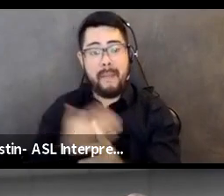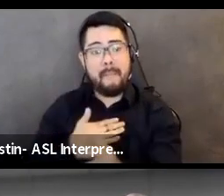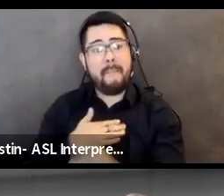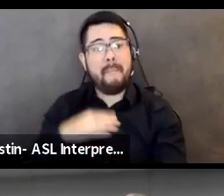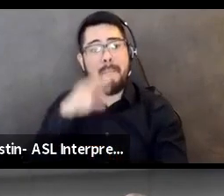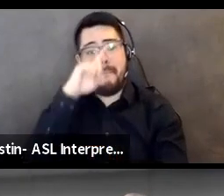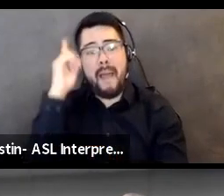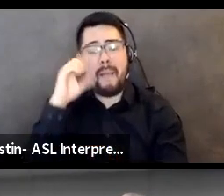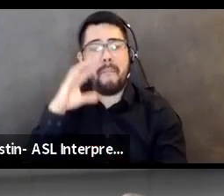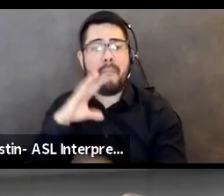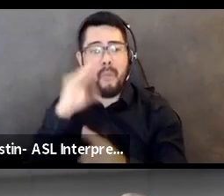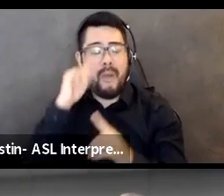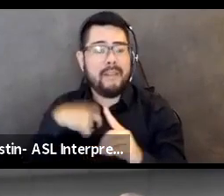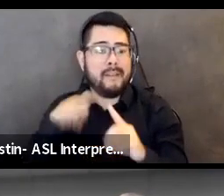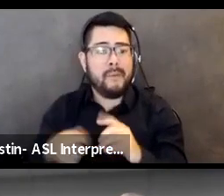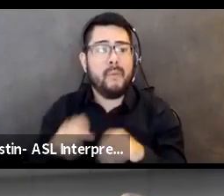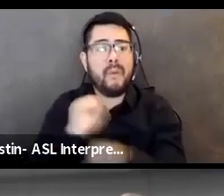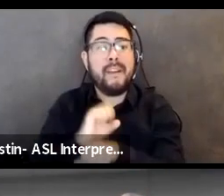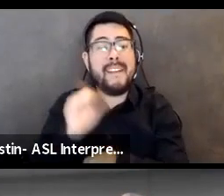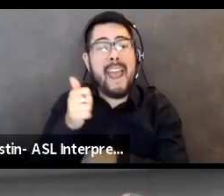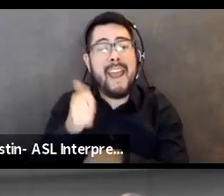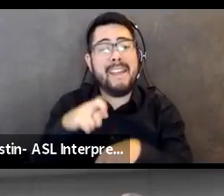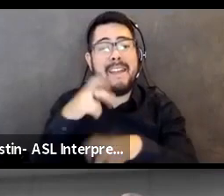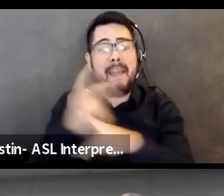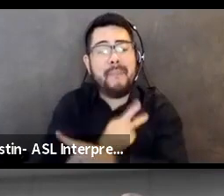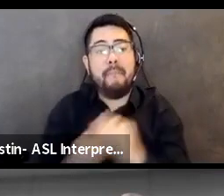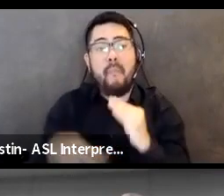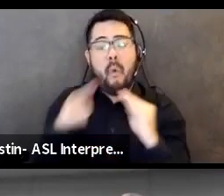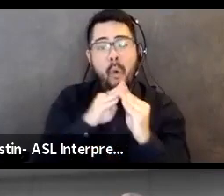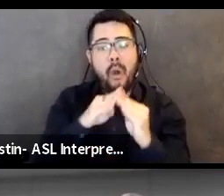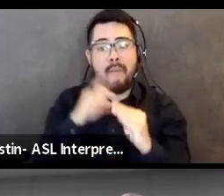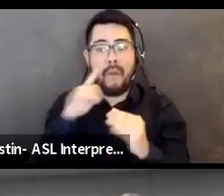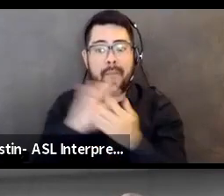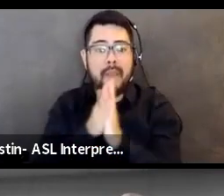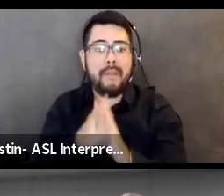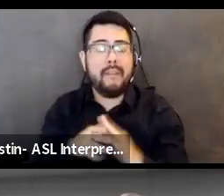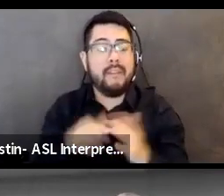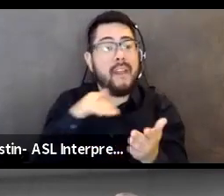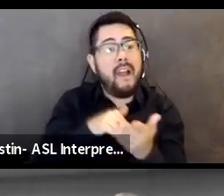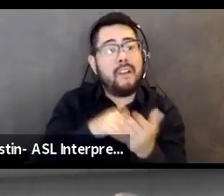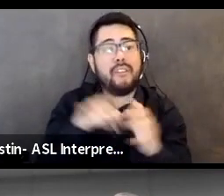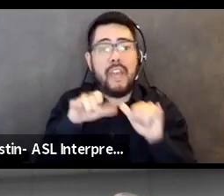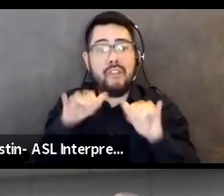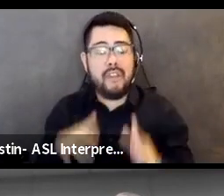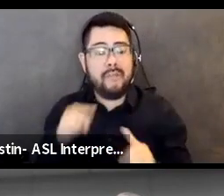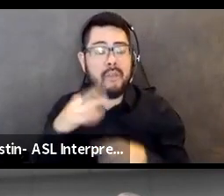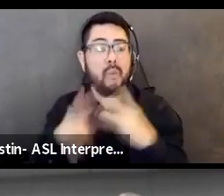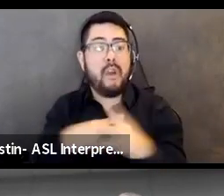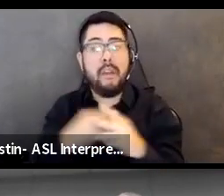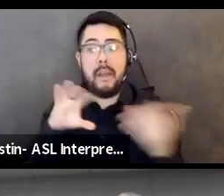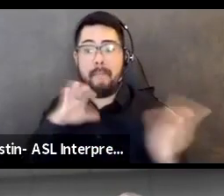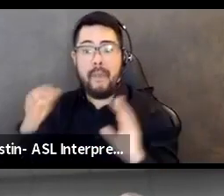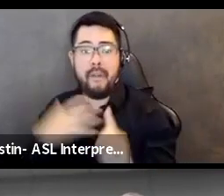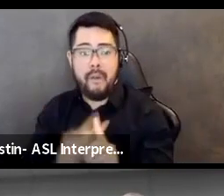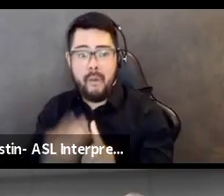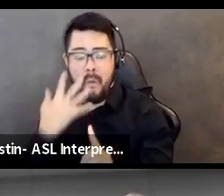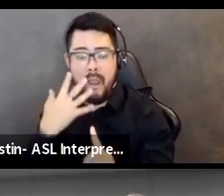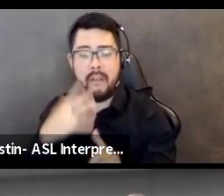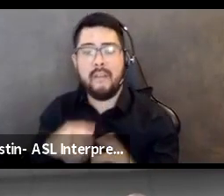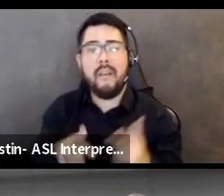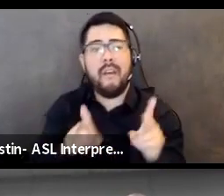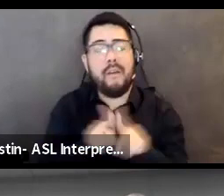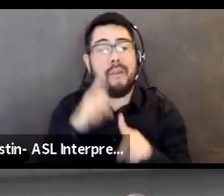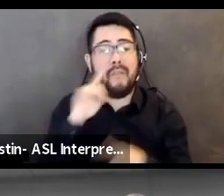times harder than their white counterparts to be the doctors engineers and lawyers of this world with the backdrop of a fight for black life and